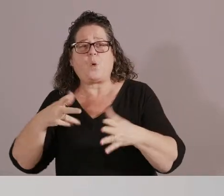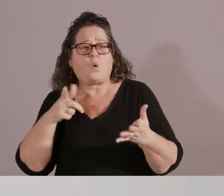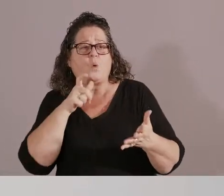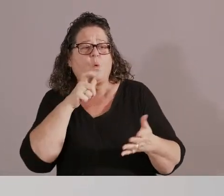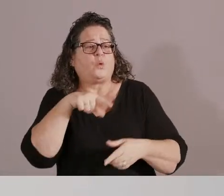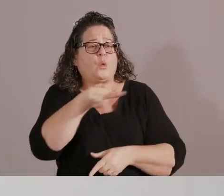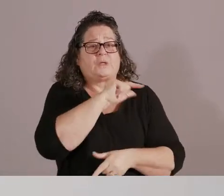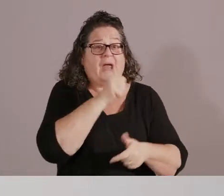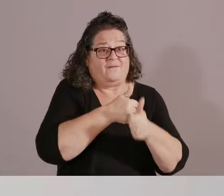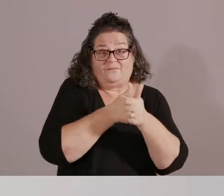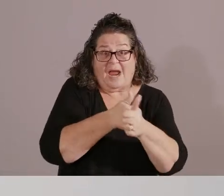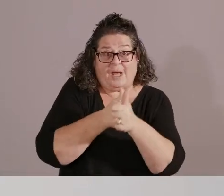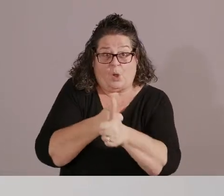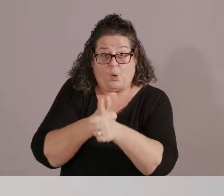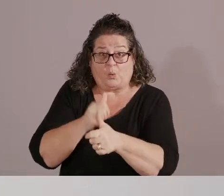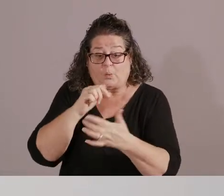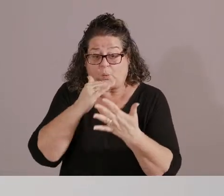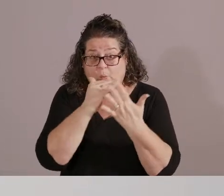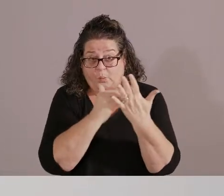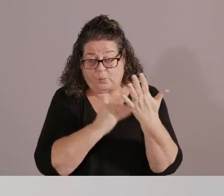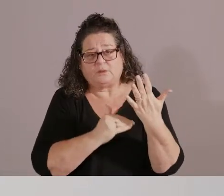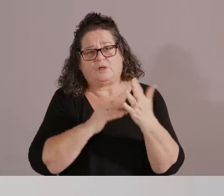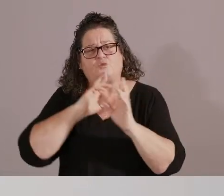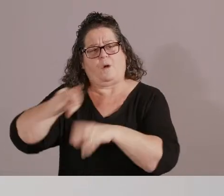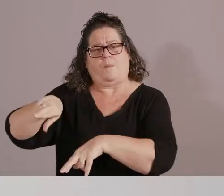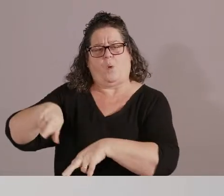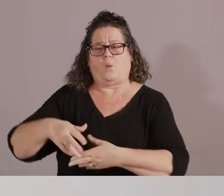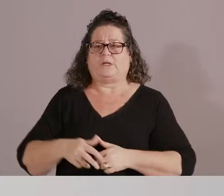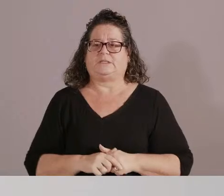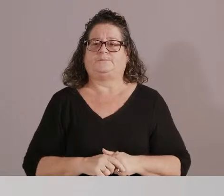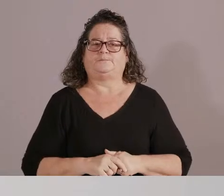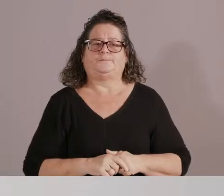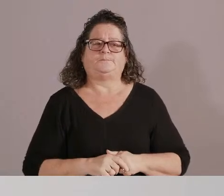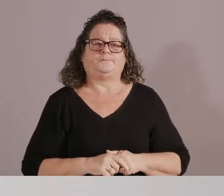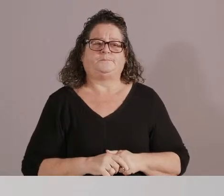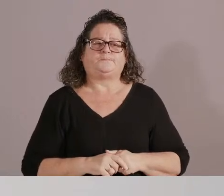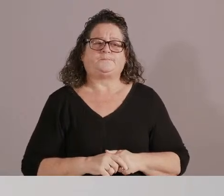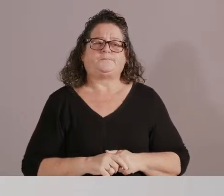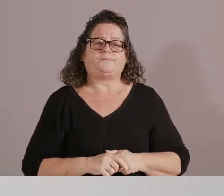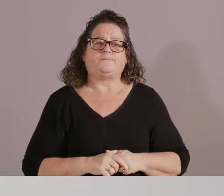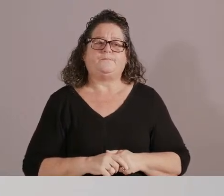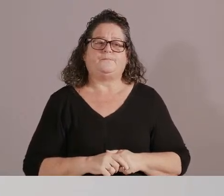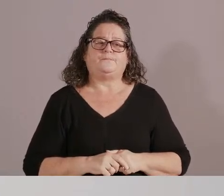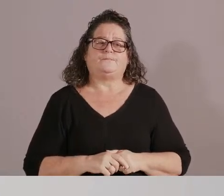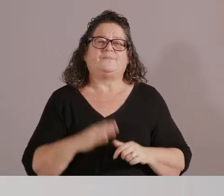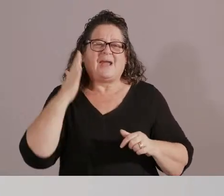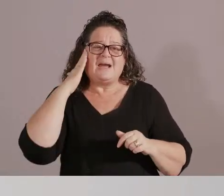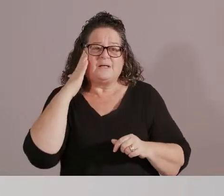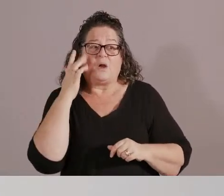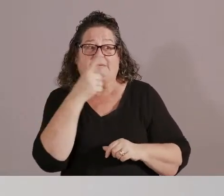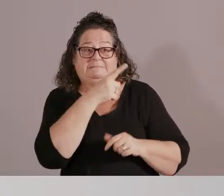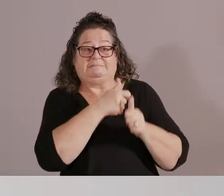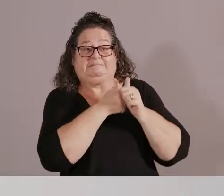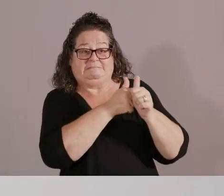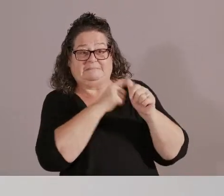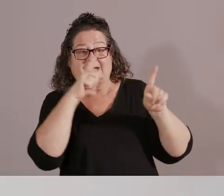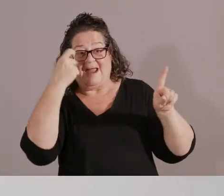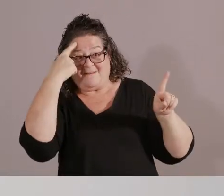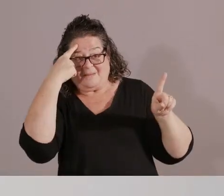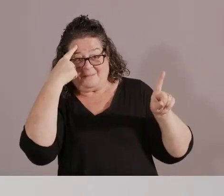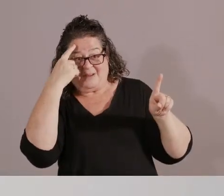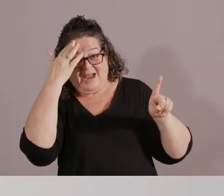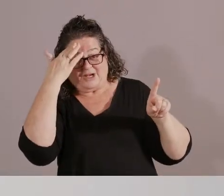to the governor. Nothing at all you would recommend to him. It'd be just between us.